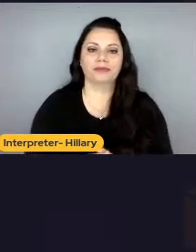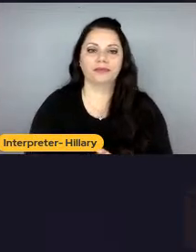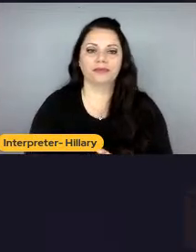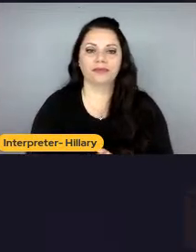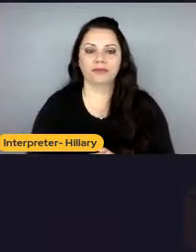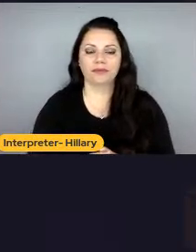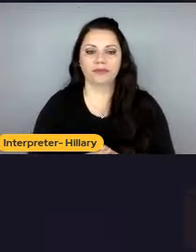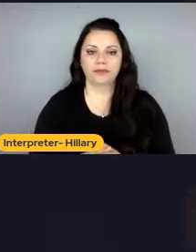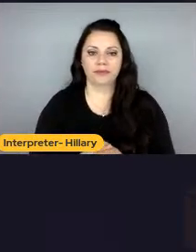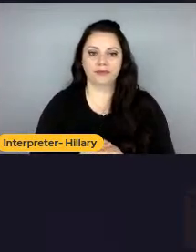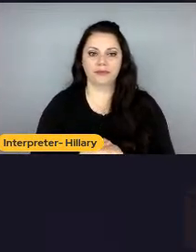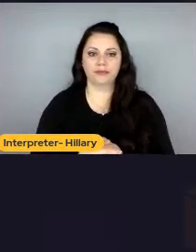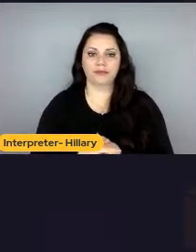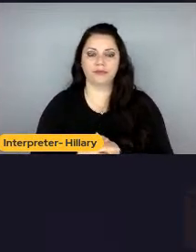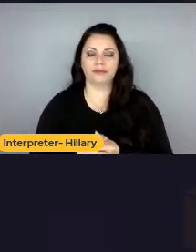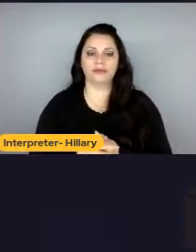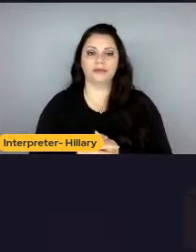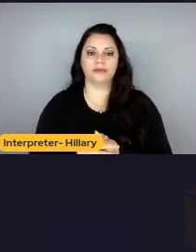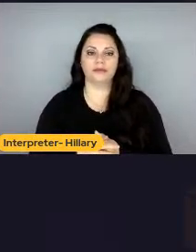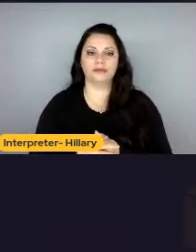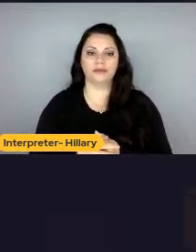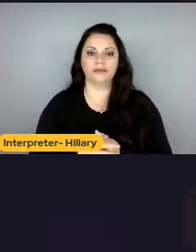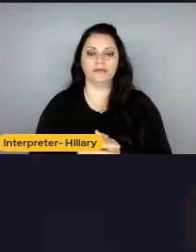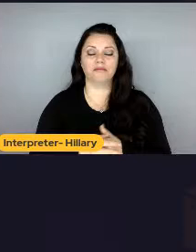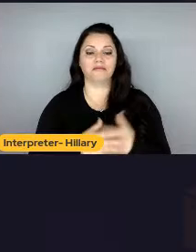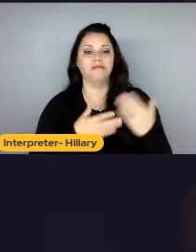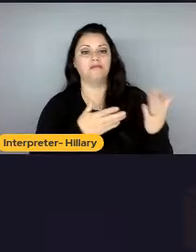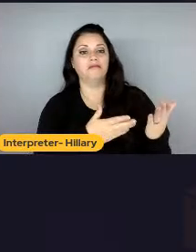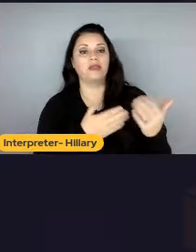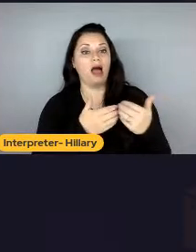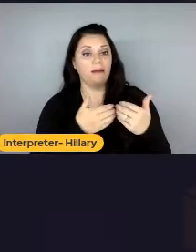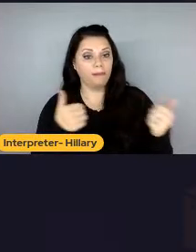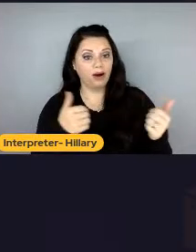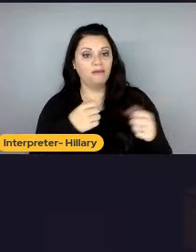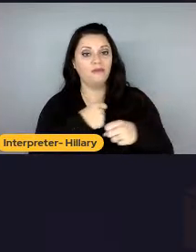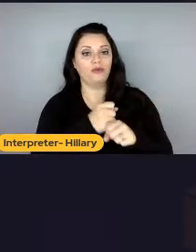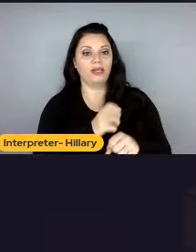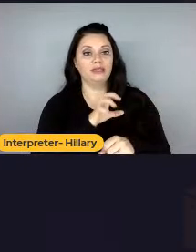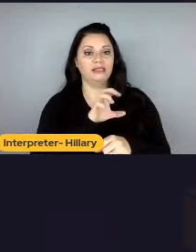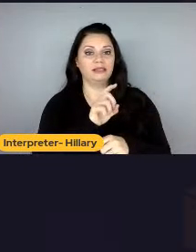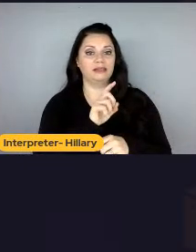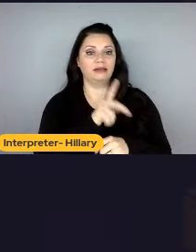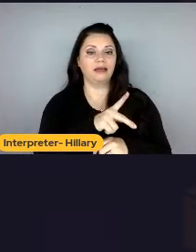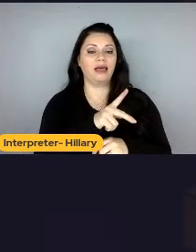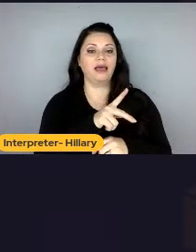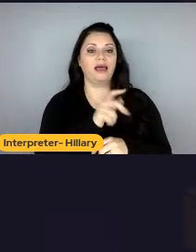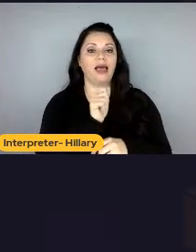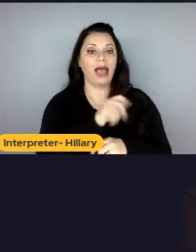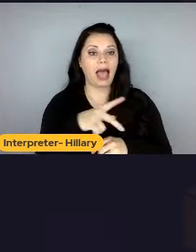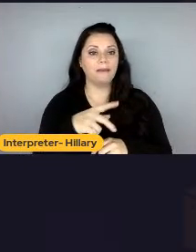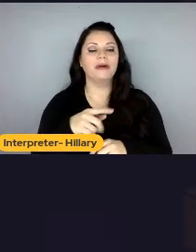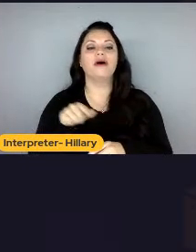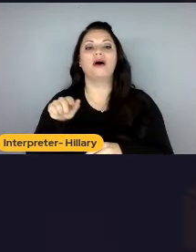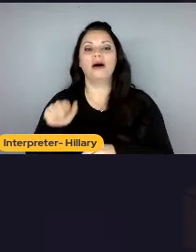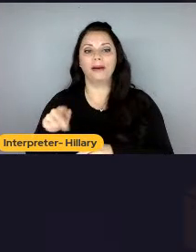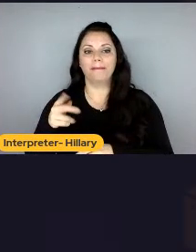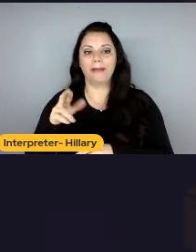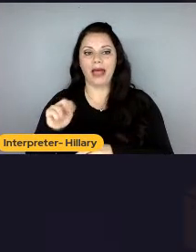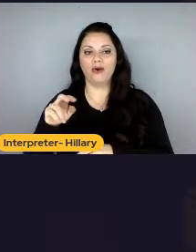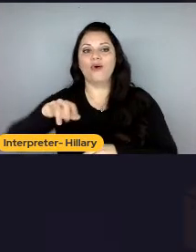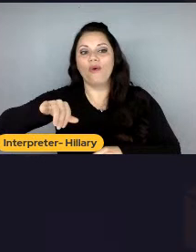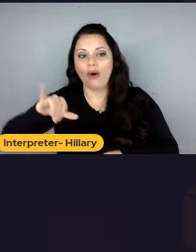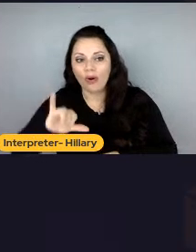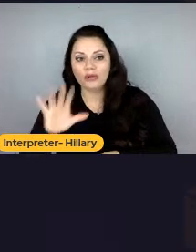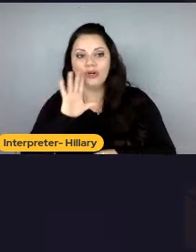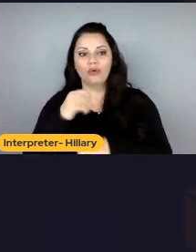And apart from creating a CDK app, this pattern will also create